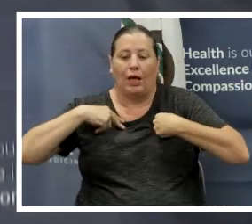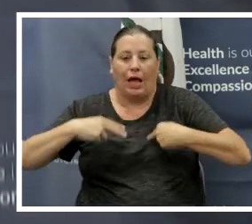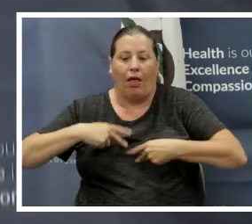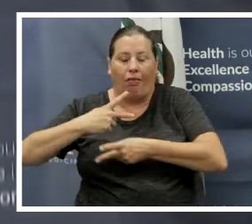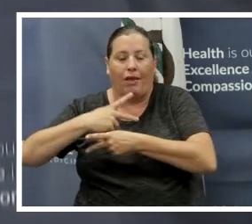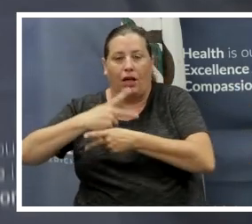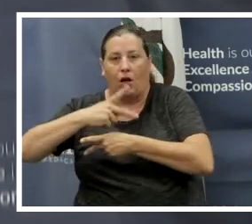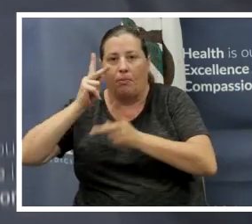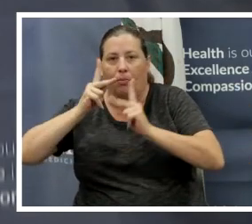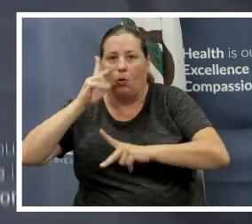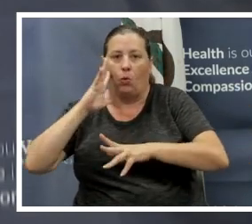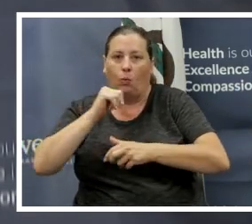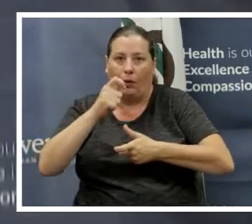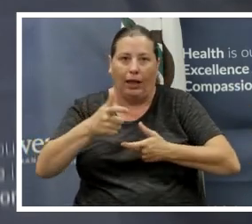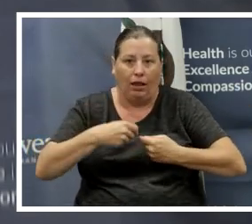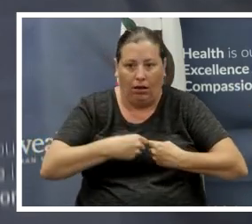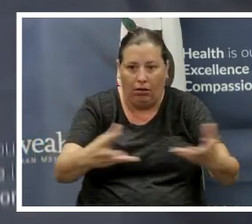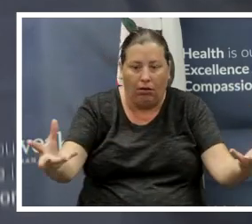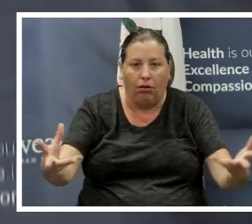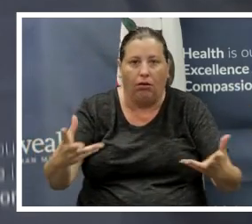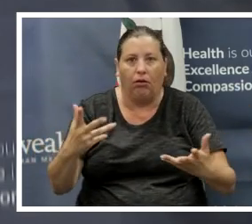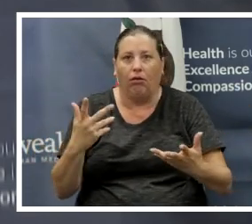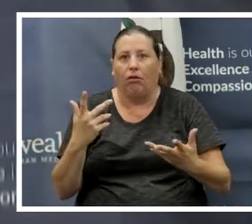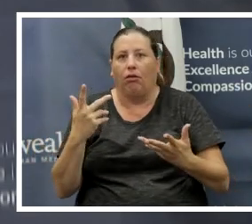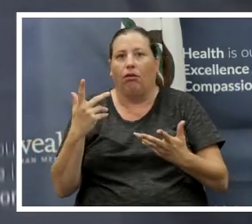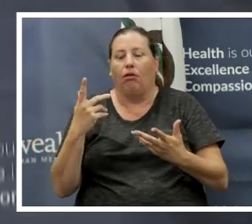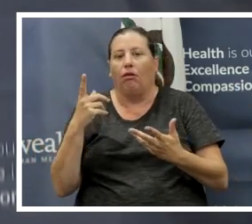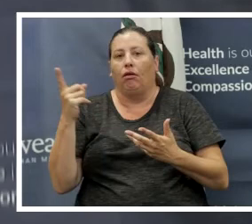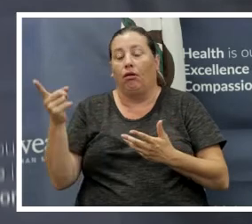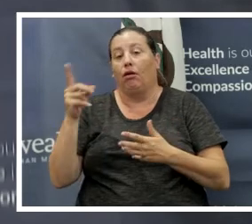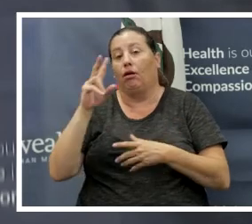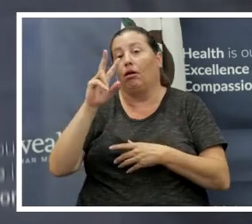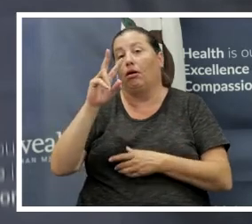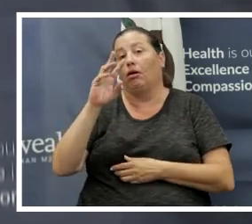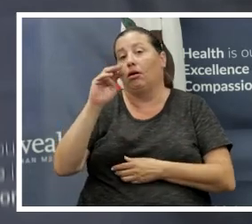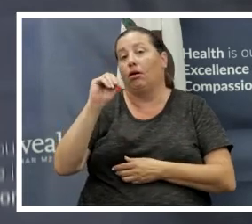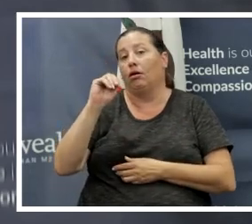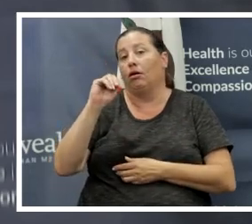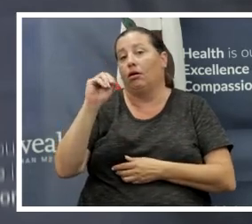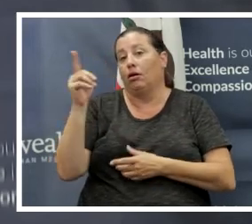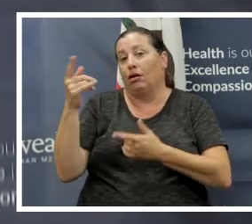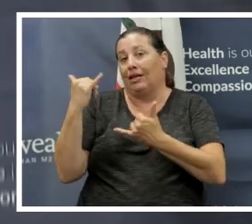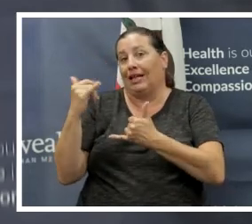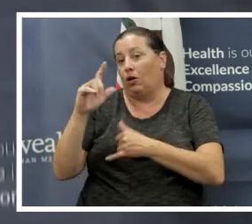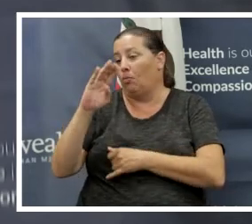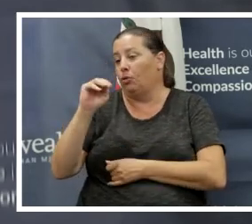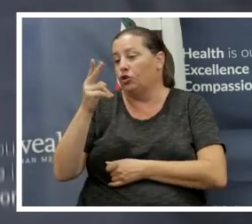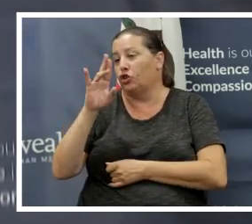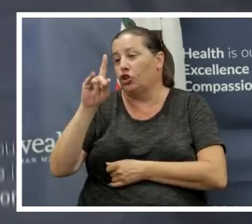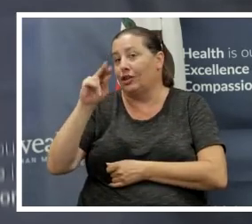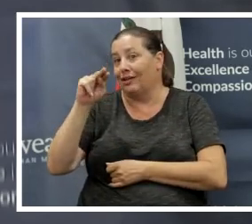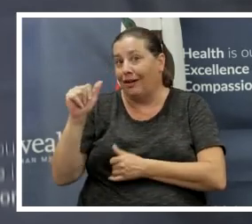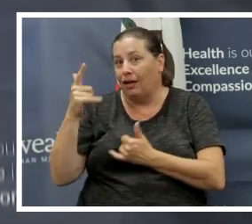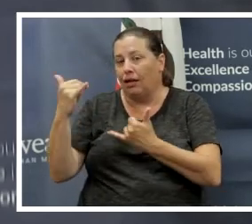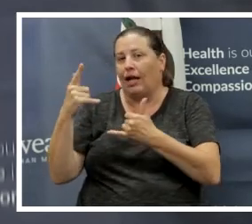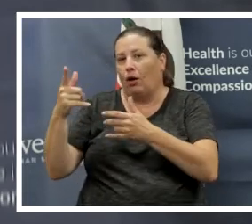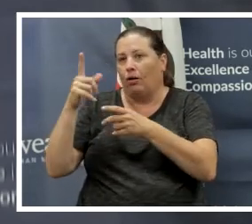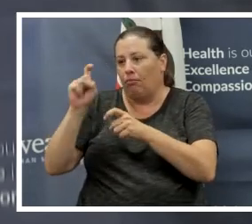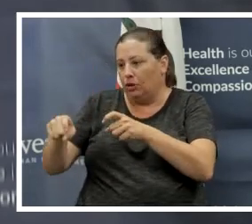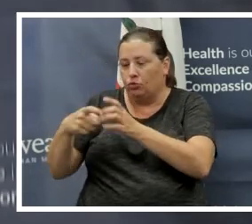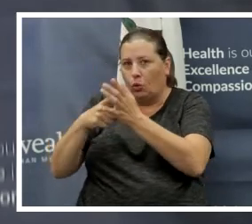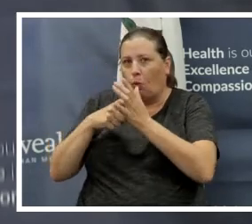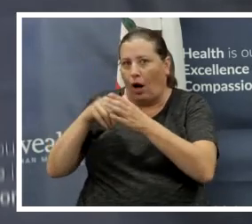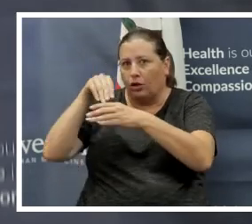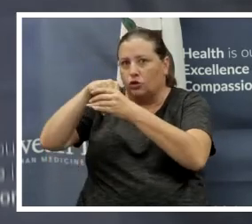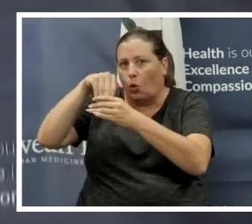it. The vaccine that's being developed by Moderna, which is in the 3rd phase of development, requires that it be stored in a refrigerator